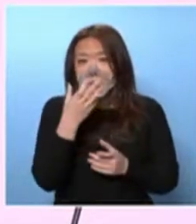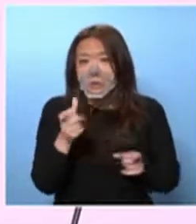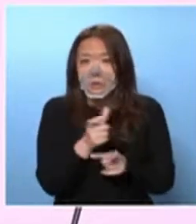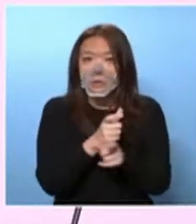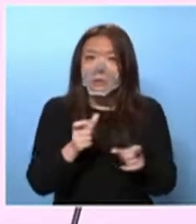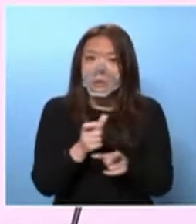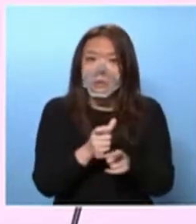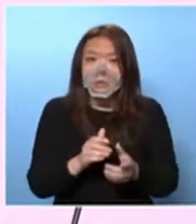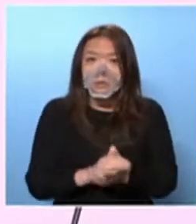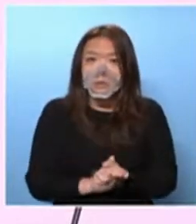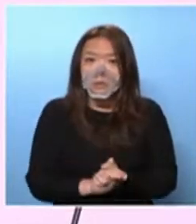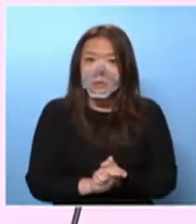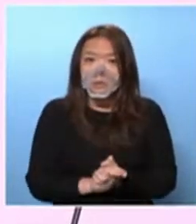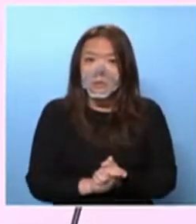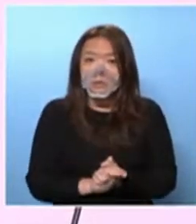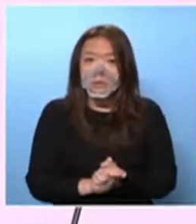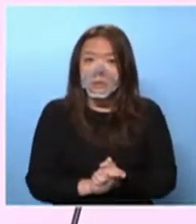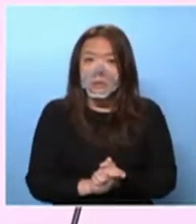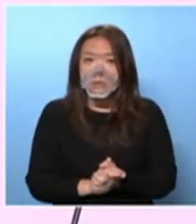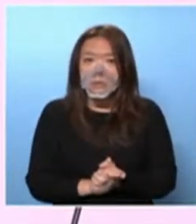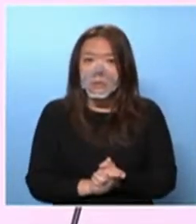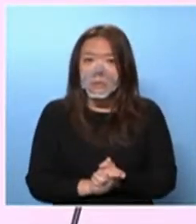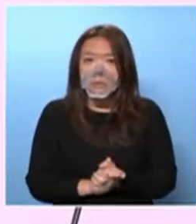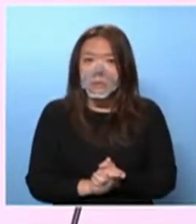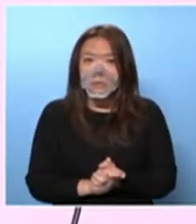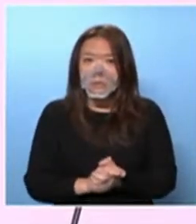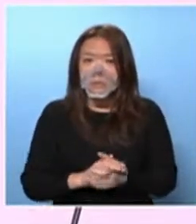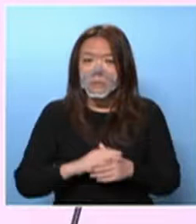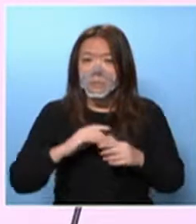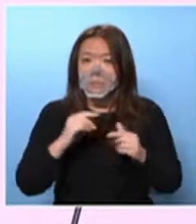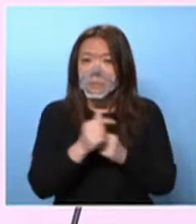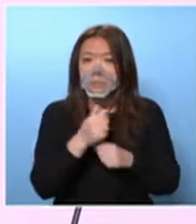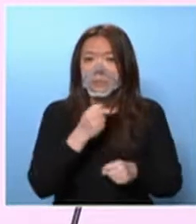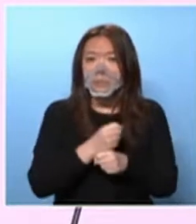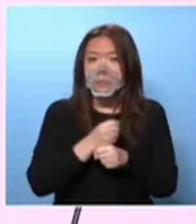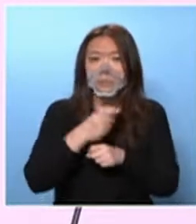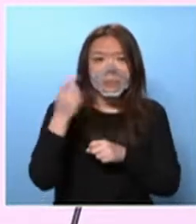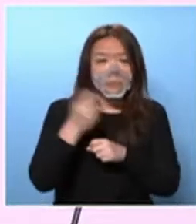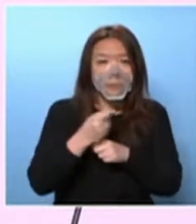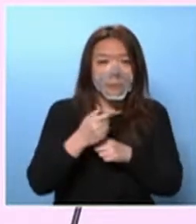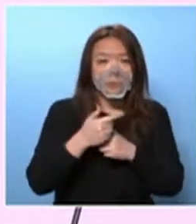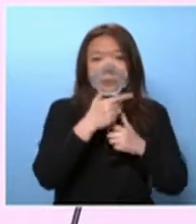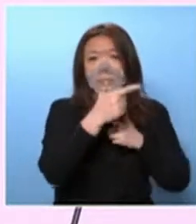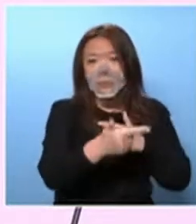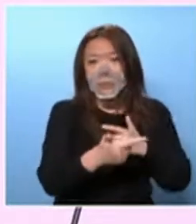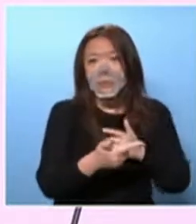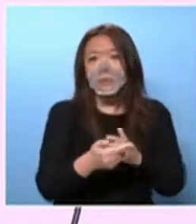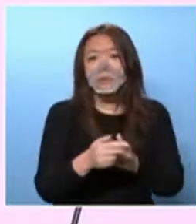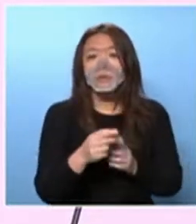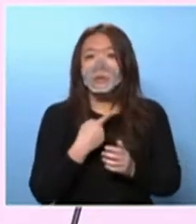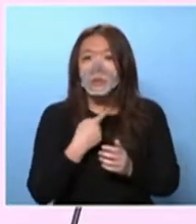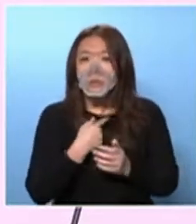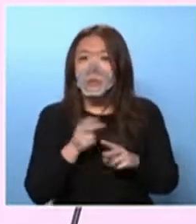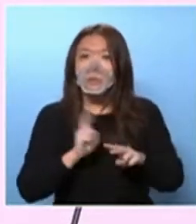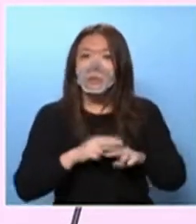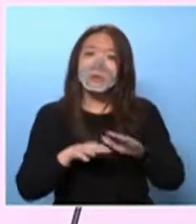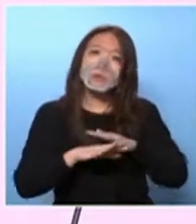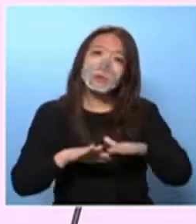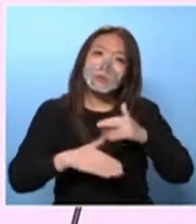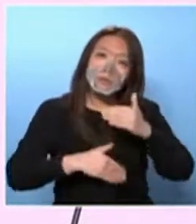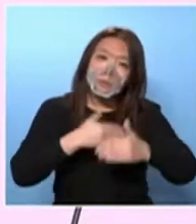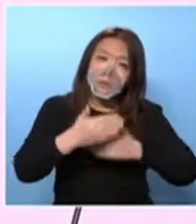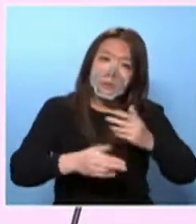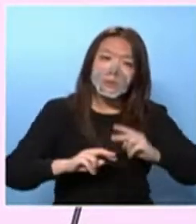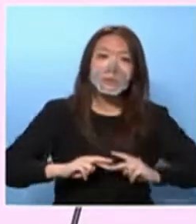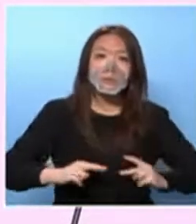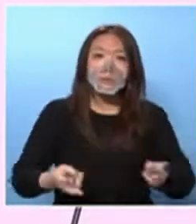maintain stability and security, enabling Hong Kong to fully realize its market potential, as well as achieving rapid, long-term, and steady market